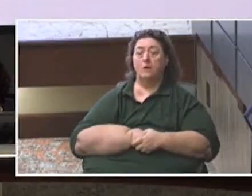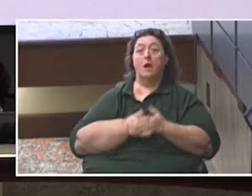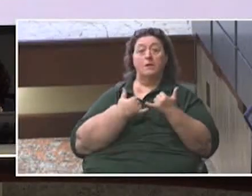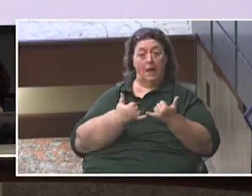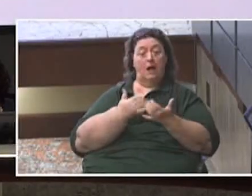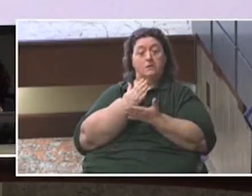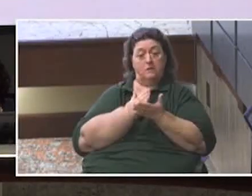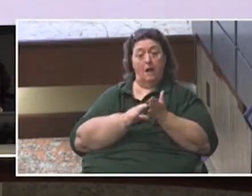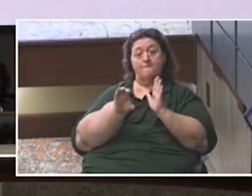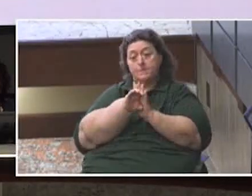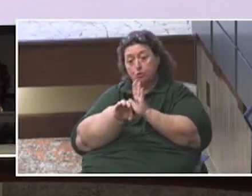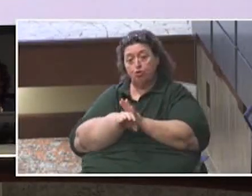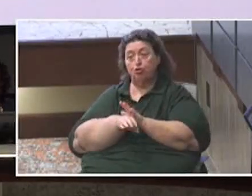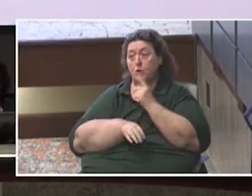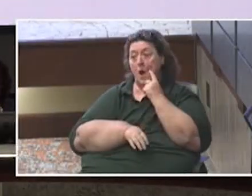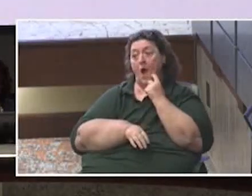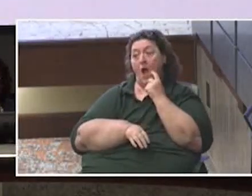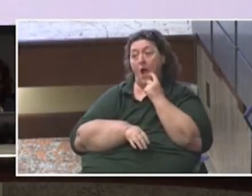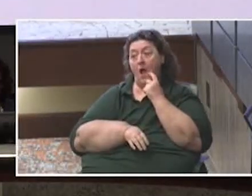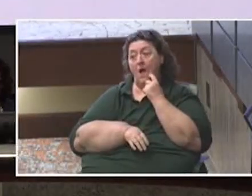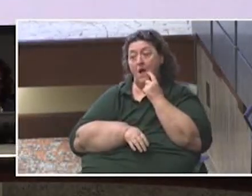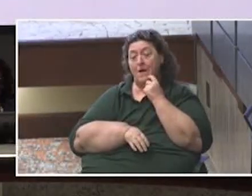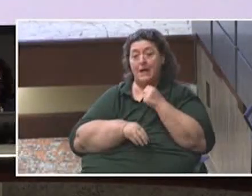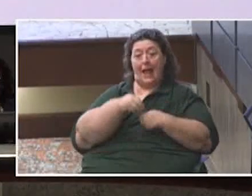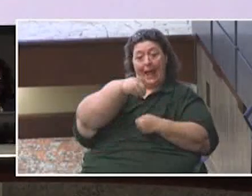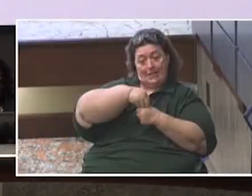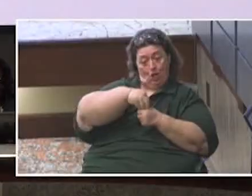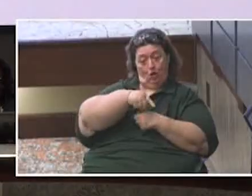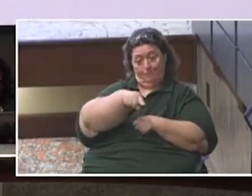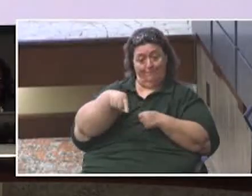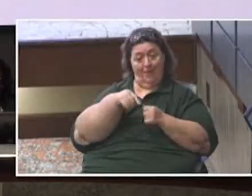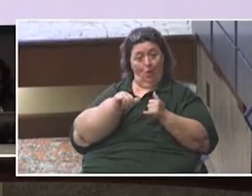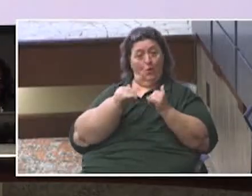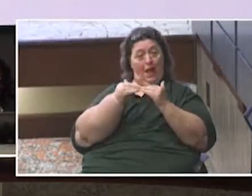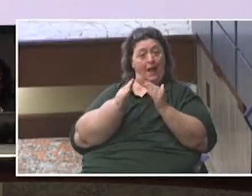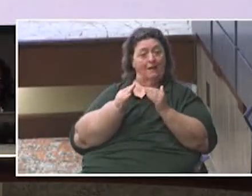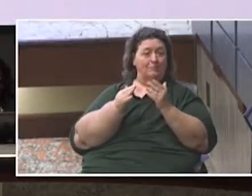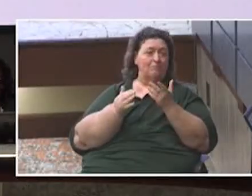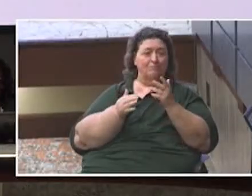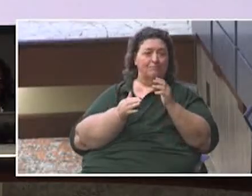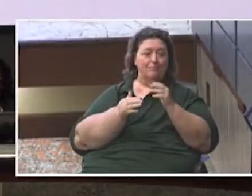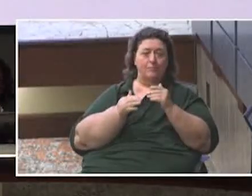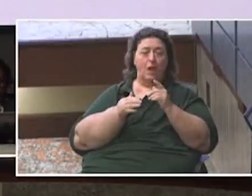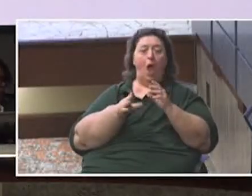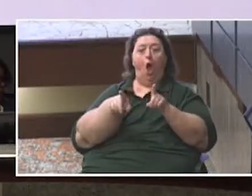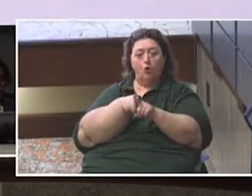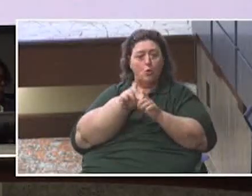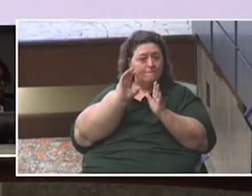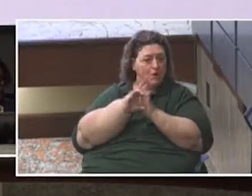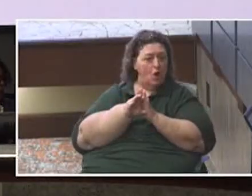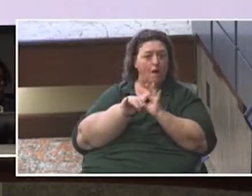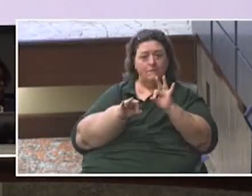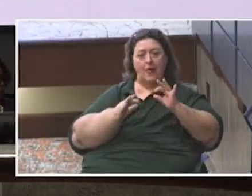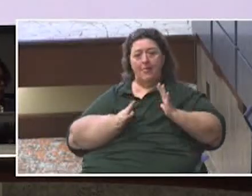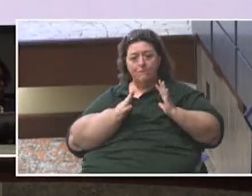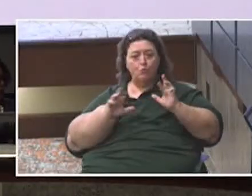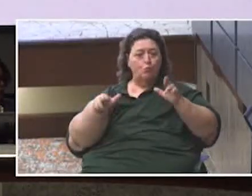Here's some photos of the interior of those units as well as photos of the common areas.